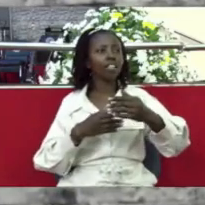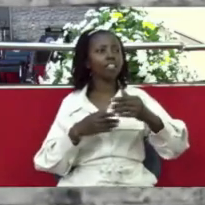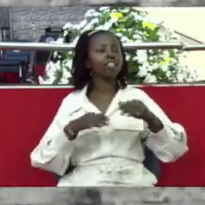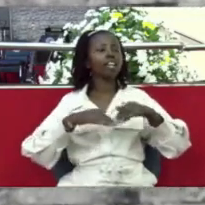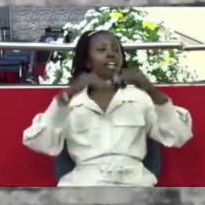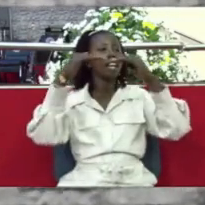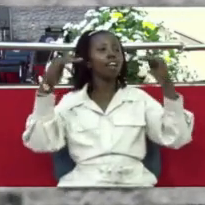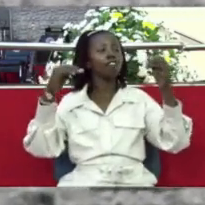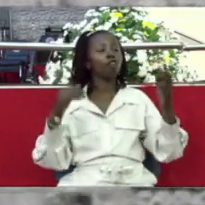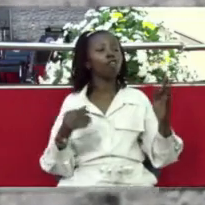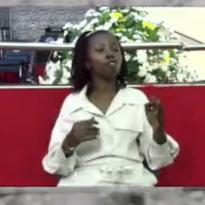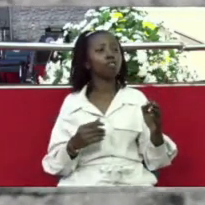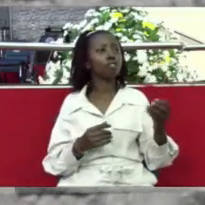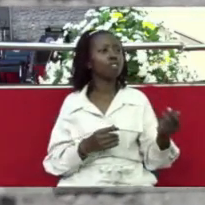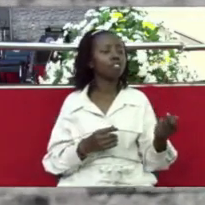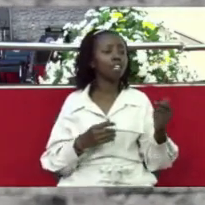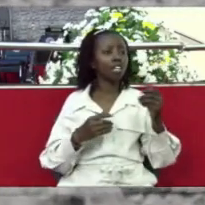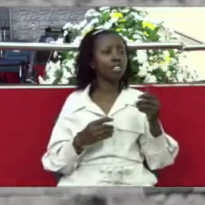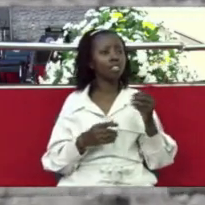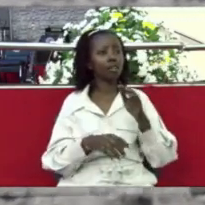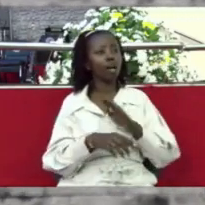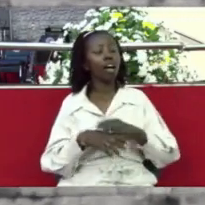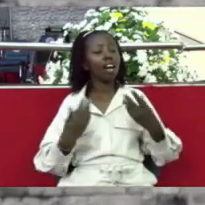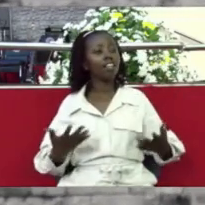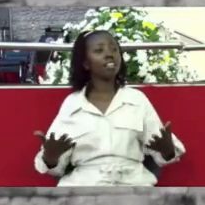is not because God doesn't have a plan for you.